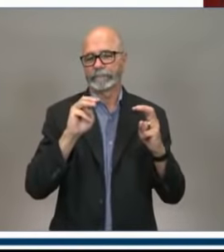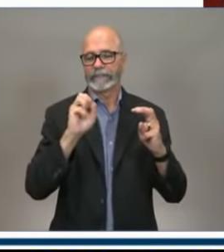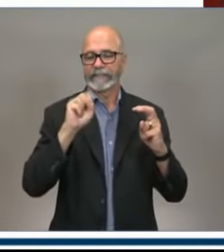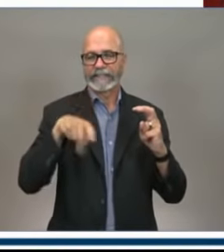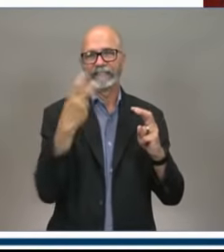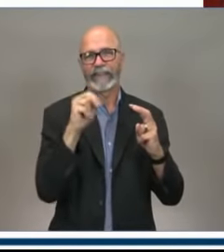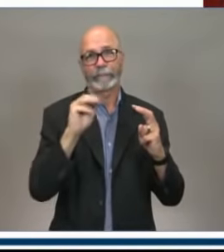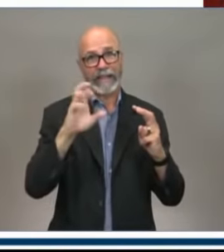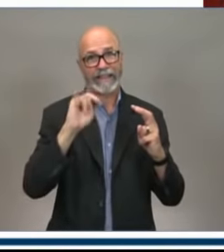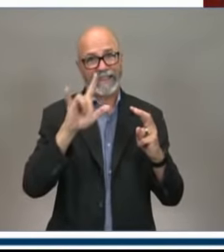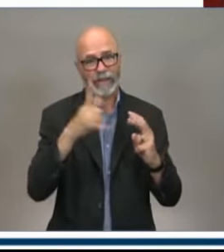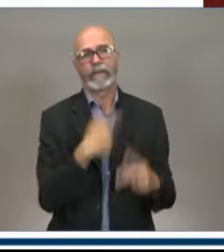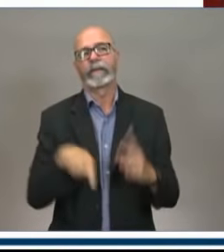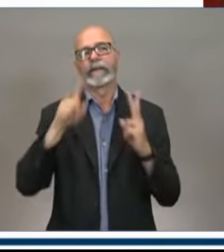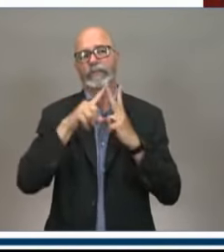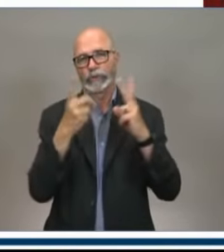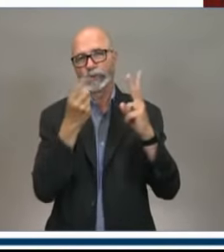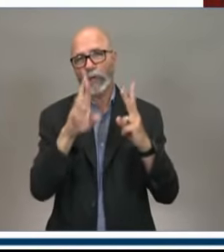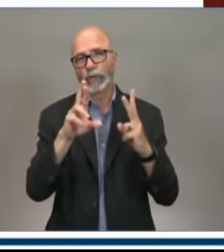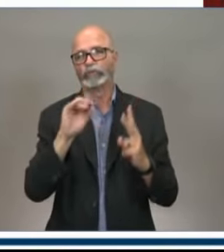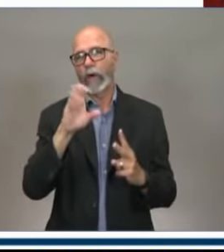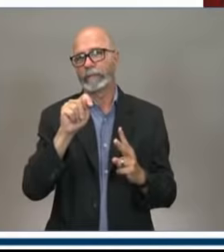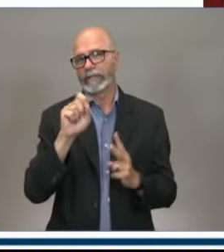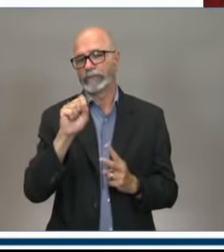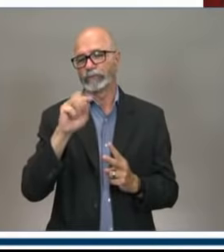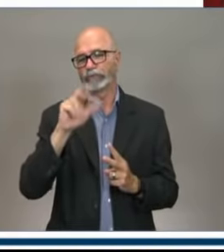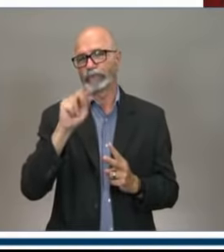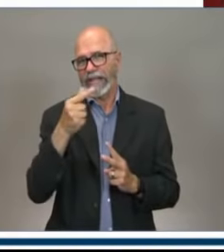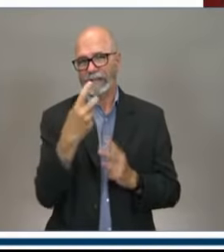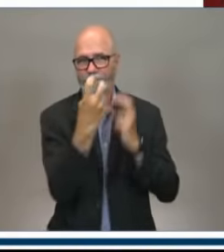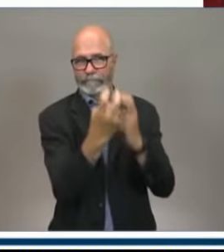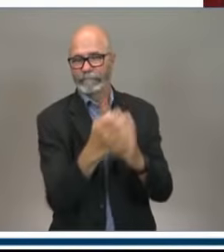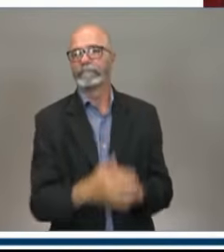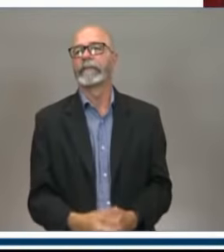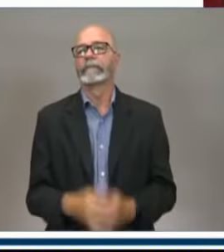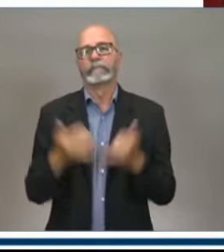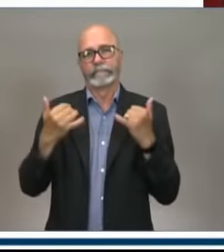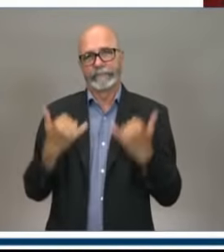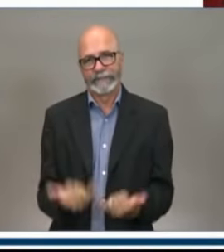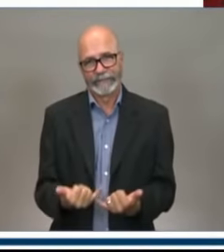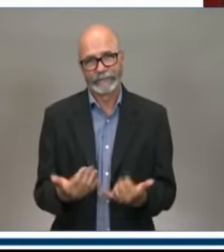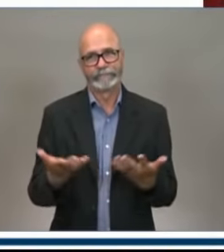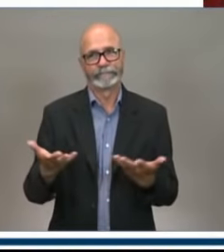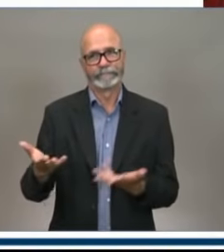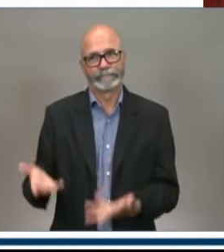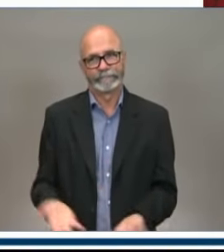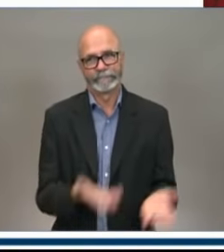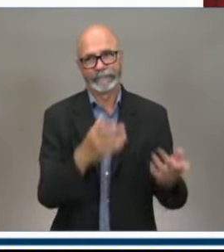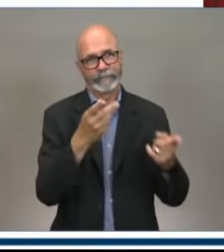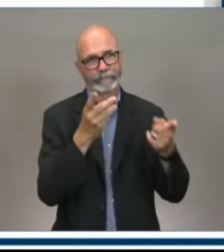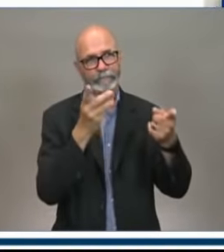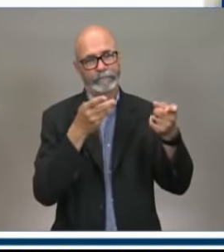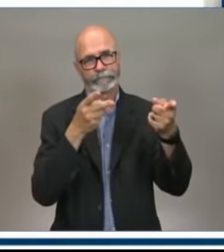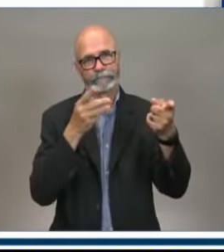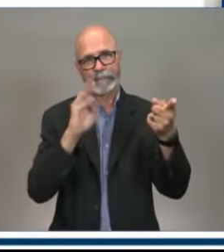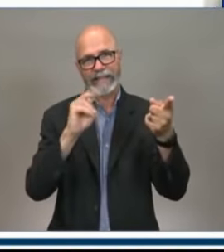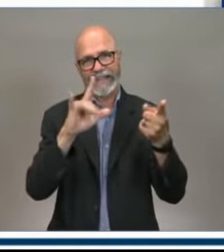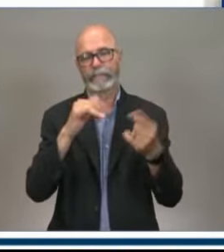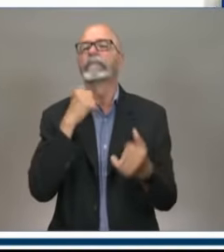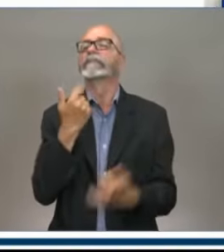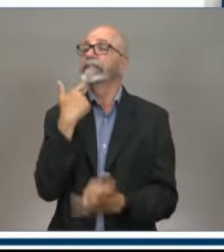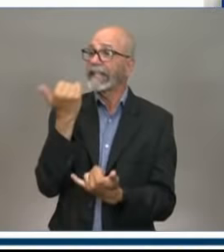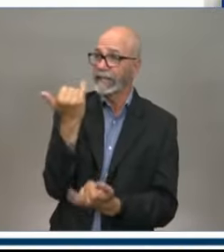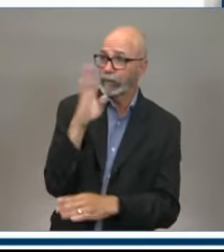Province of Nova Scotia, and Dr. Robert Strang, Chief Medical Officer of Health for Nova Scotia. Go ahead, Premier. Thank you, Tina, and good afternoon,